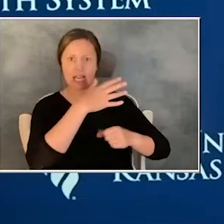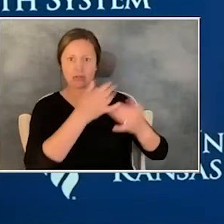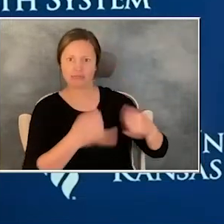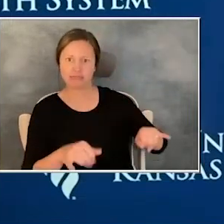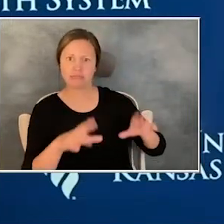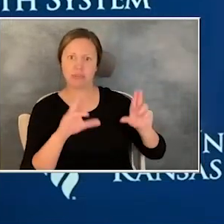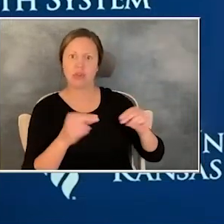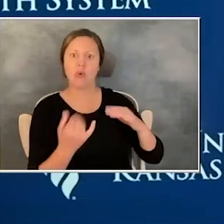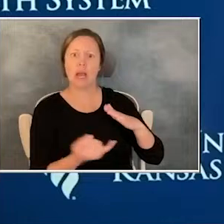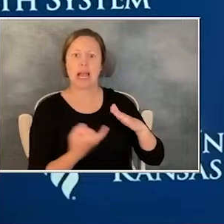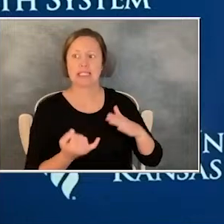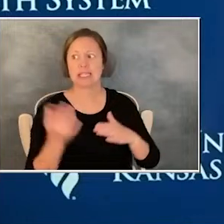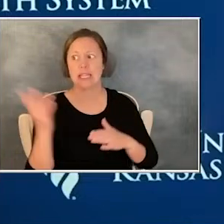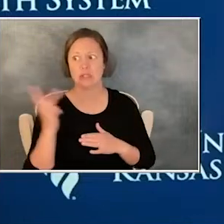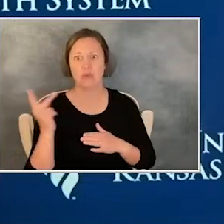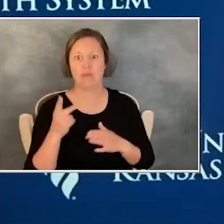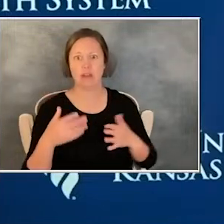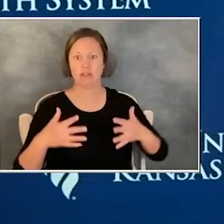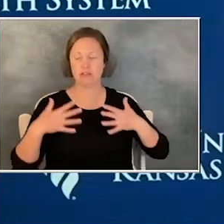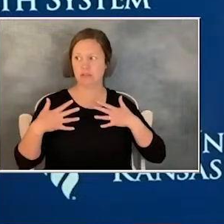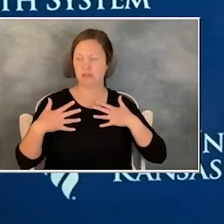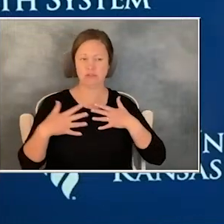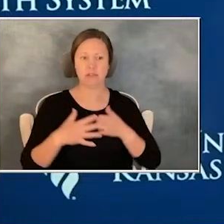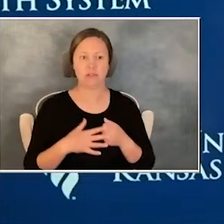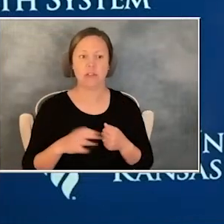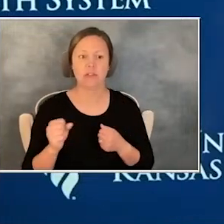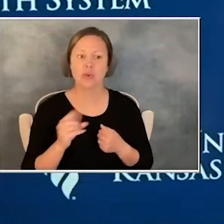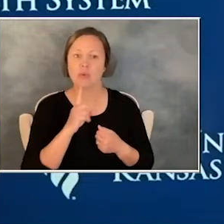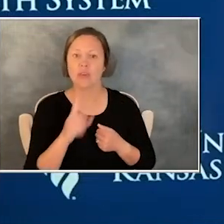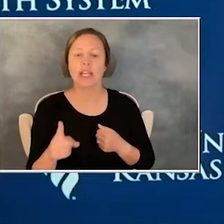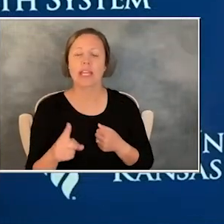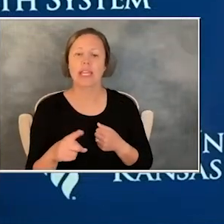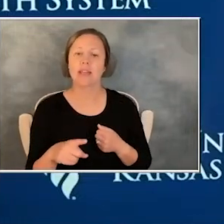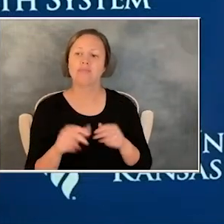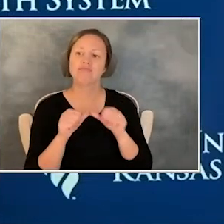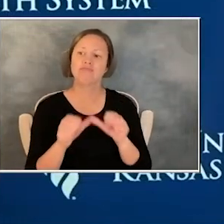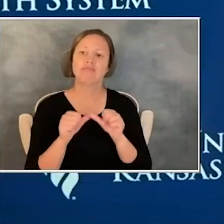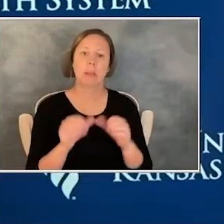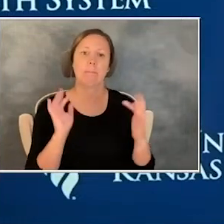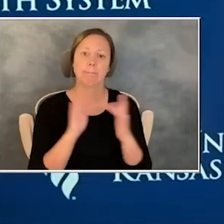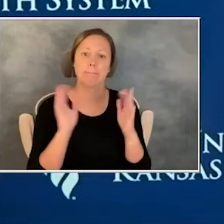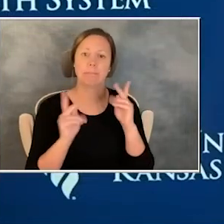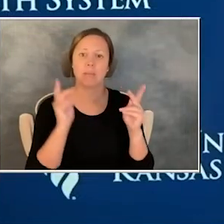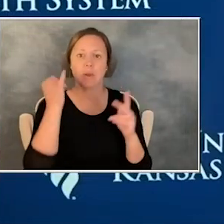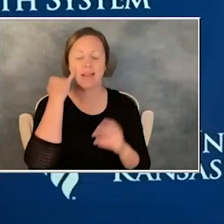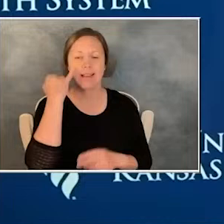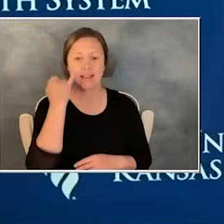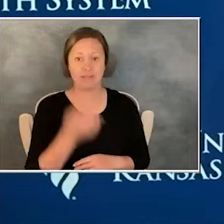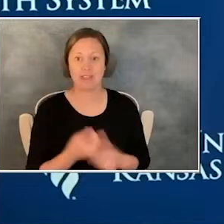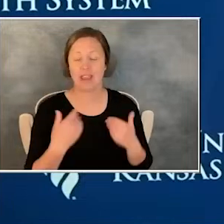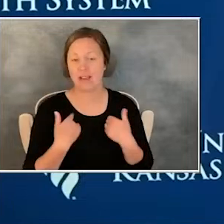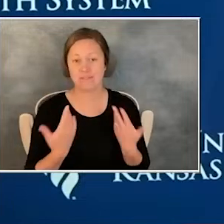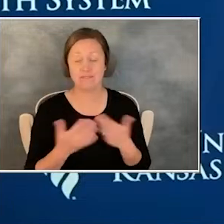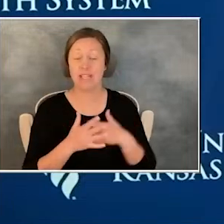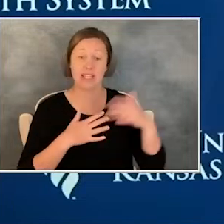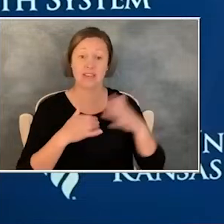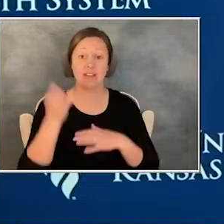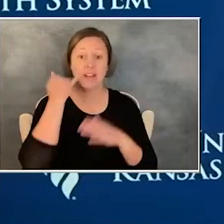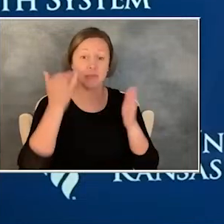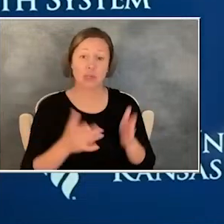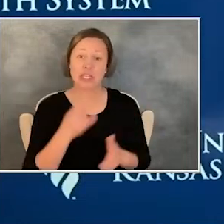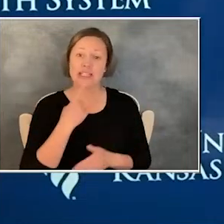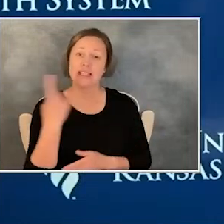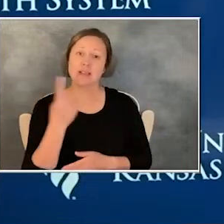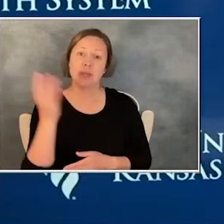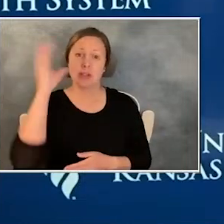me, right? So keep reaching out to people if they have it, even if the person says something strange or weird or whatever.